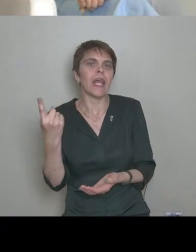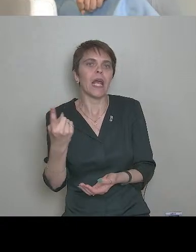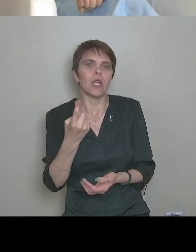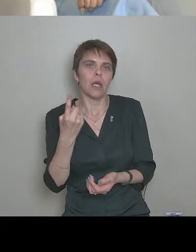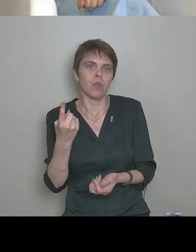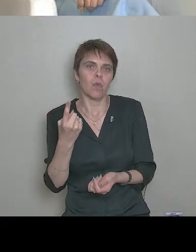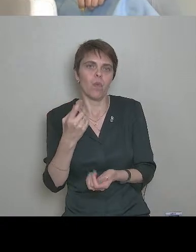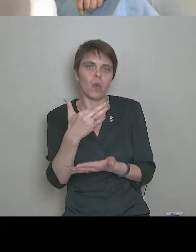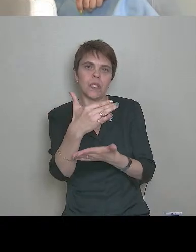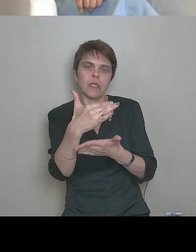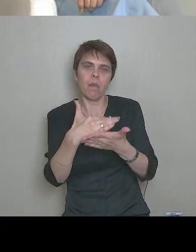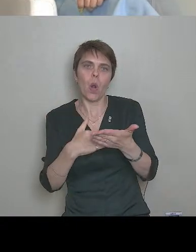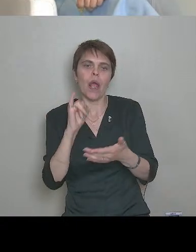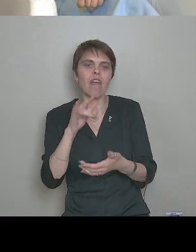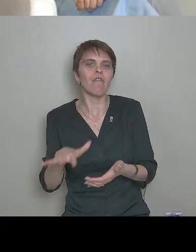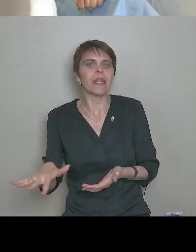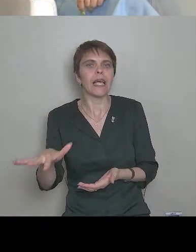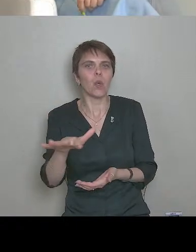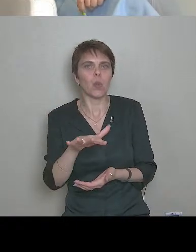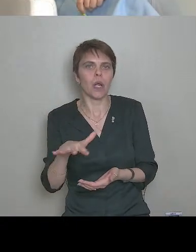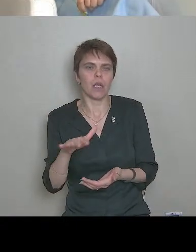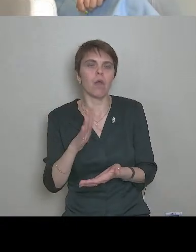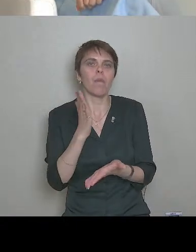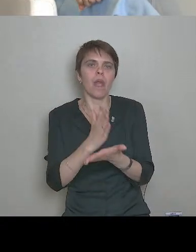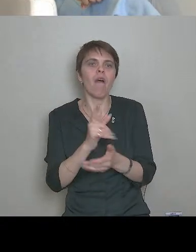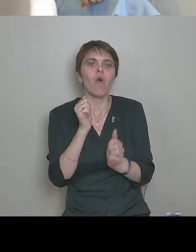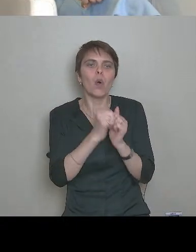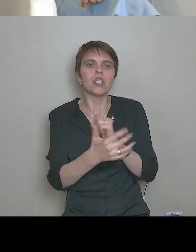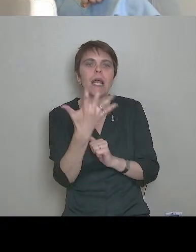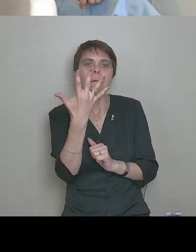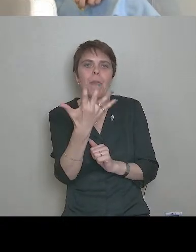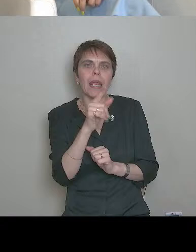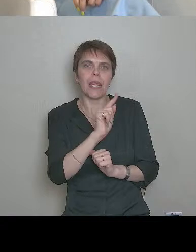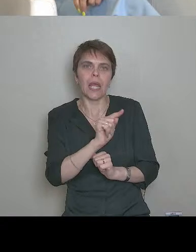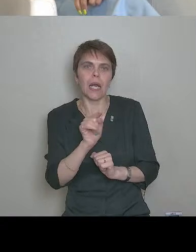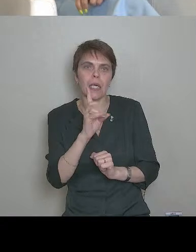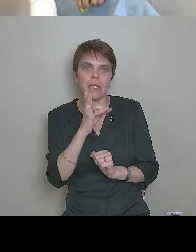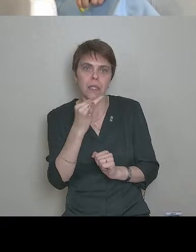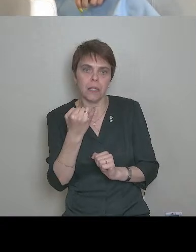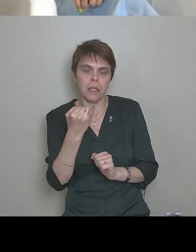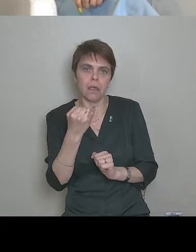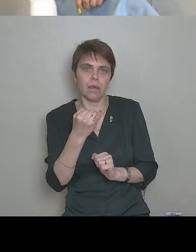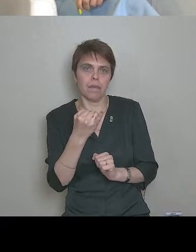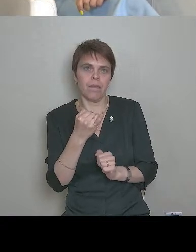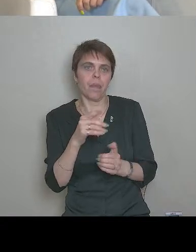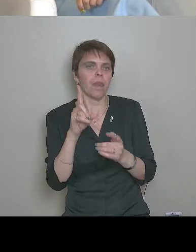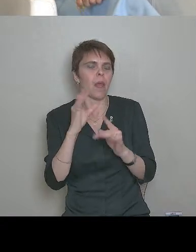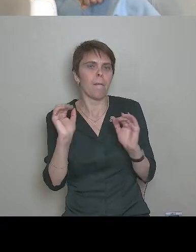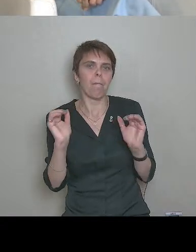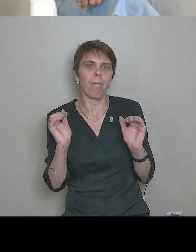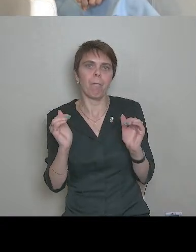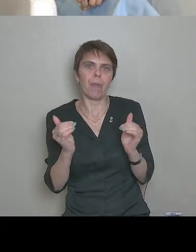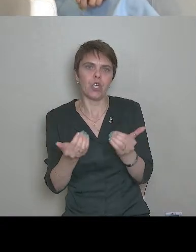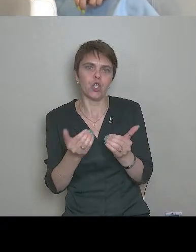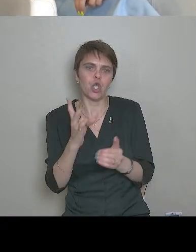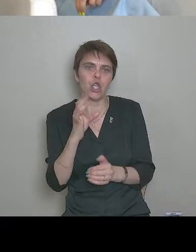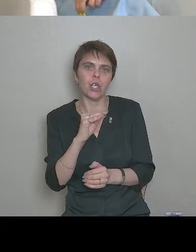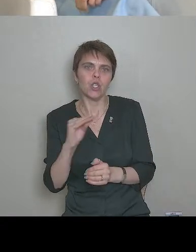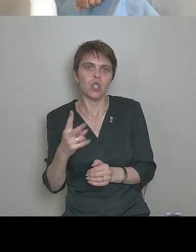especially because of whether that's one list or a territorial list, in every